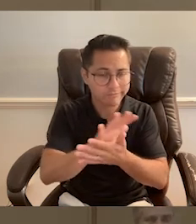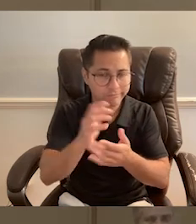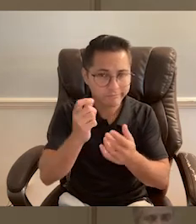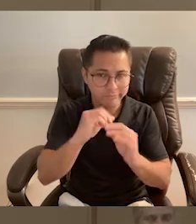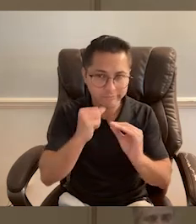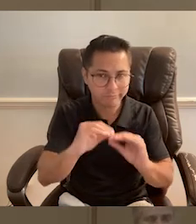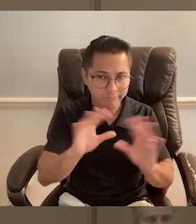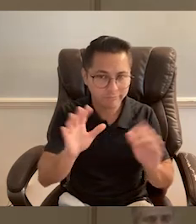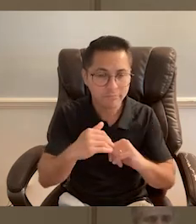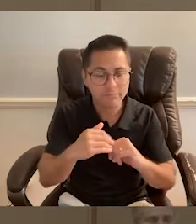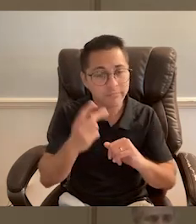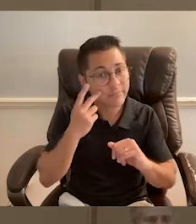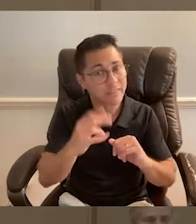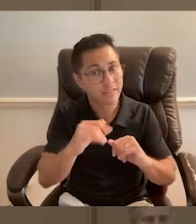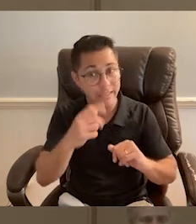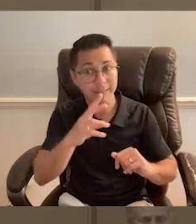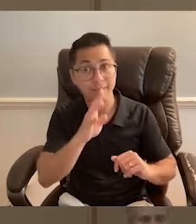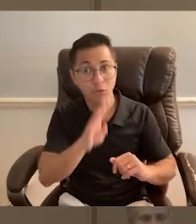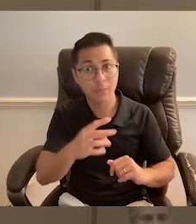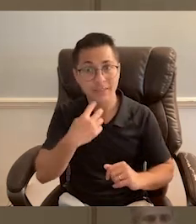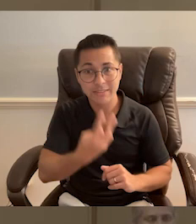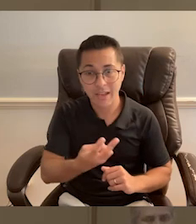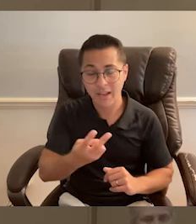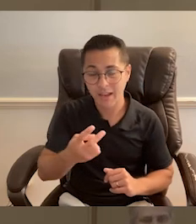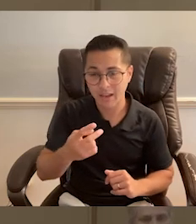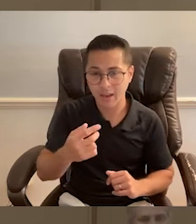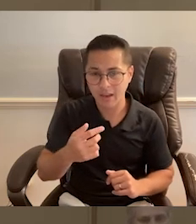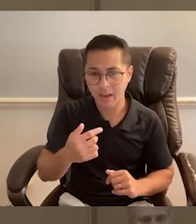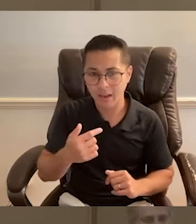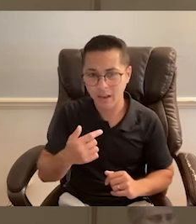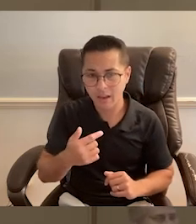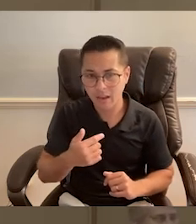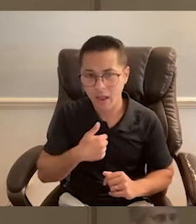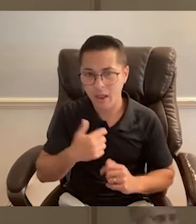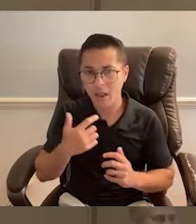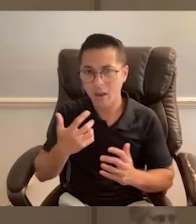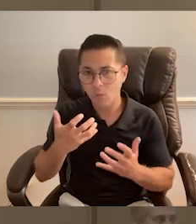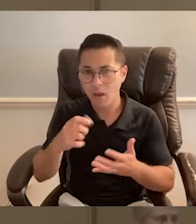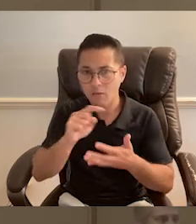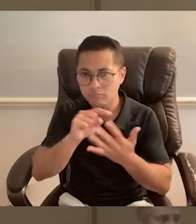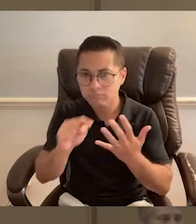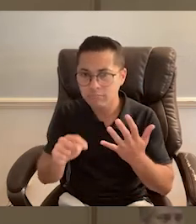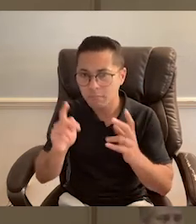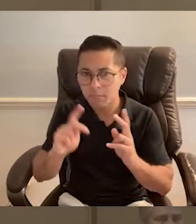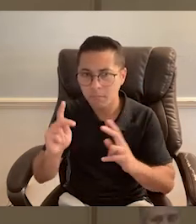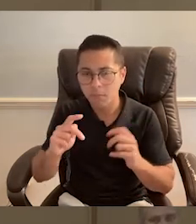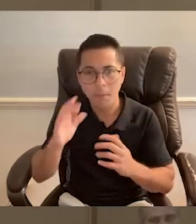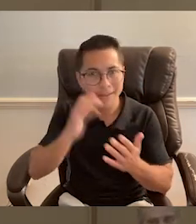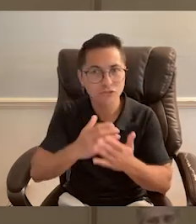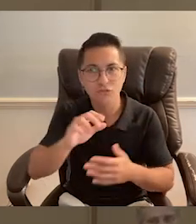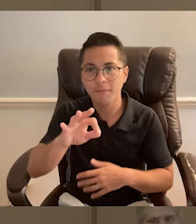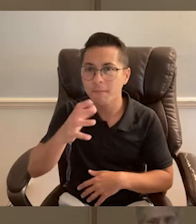thumb, right? So a person like this, I wouldn't use the BCI. I would use eye tracking. Okay. They can do the exact same thing, pick whatever they want using eye